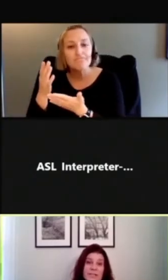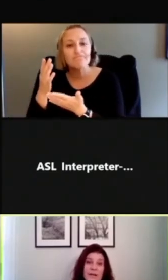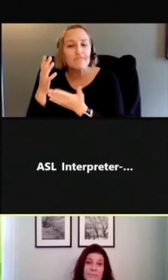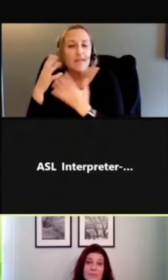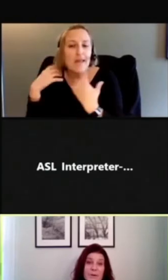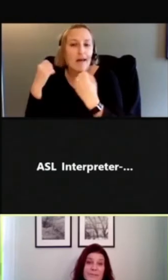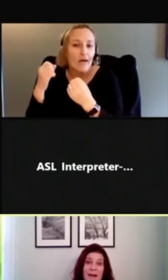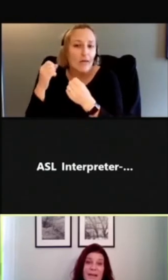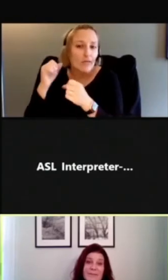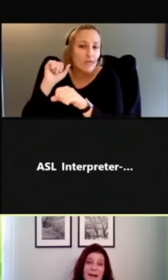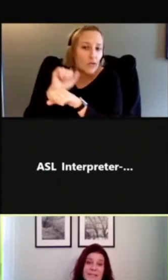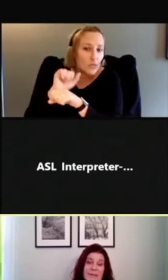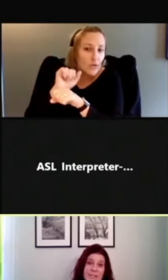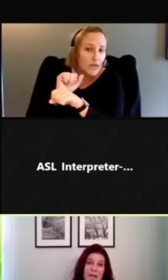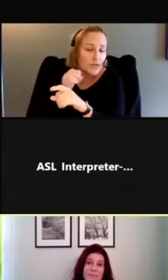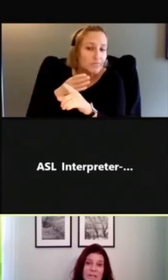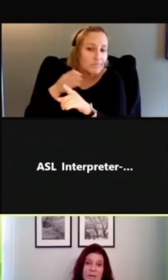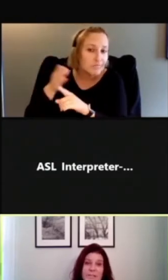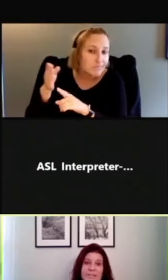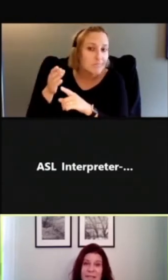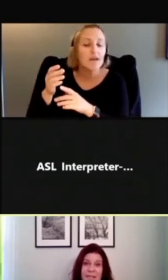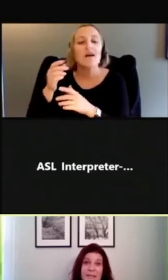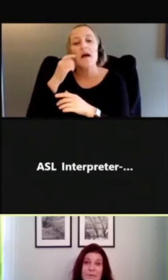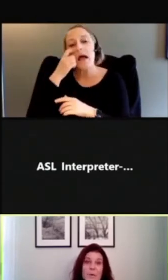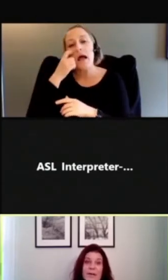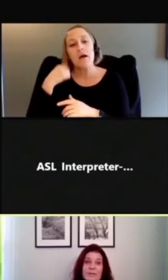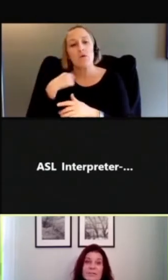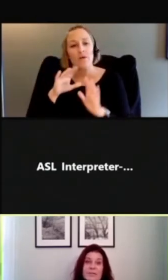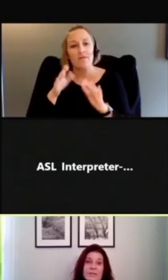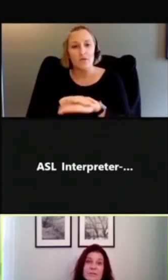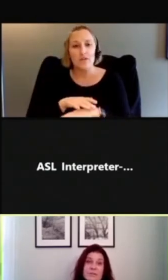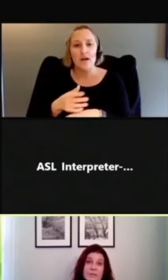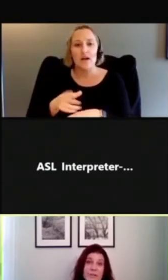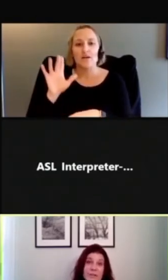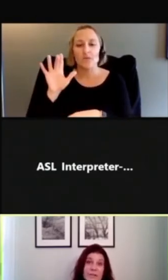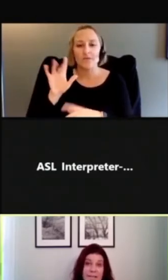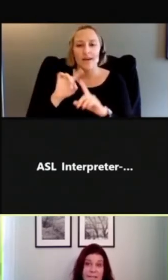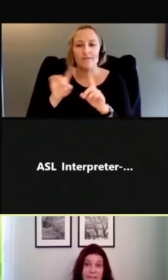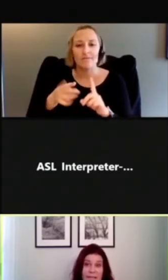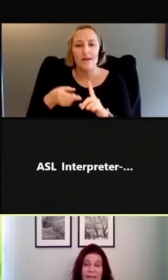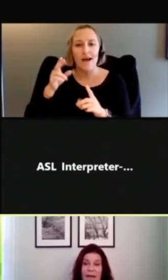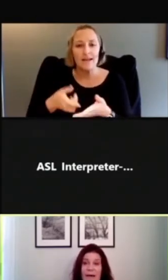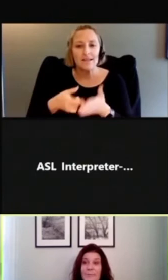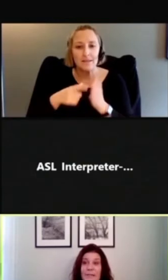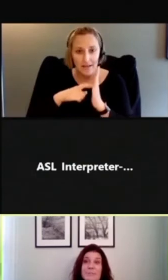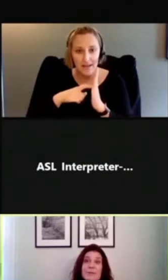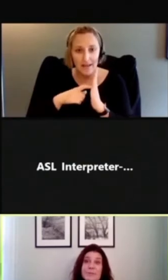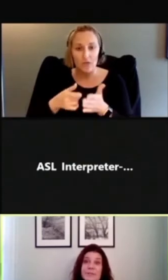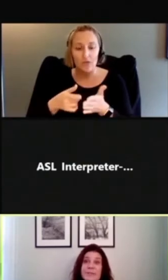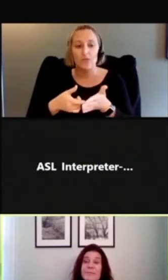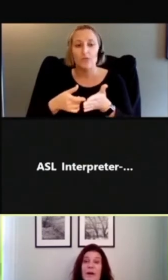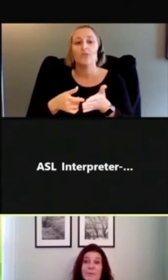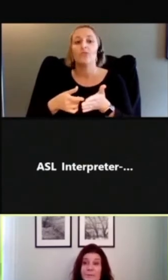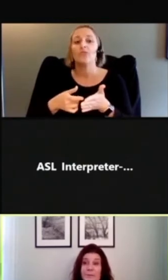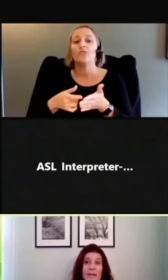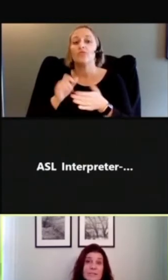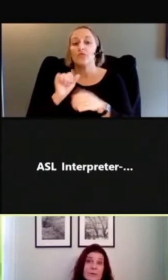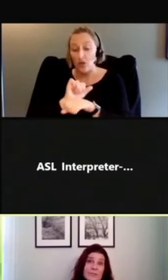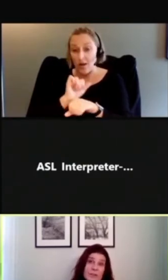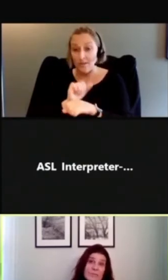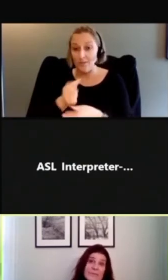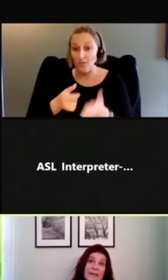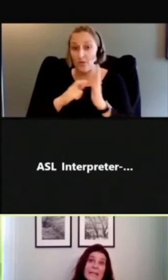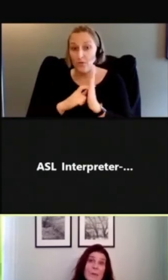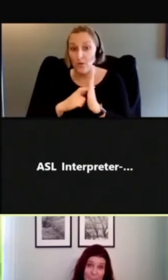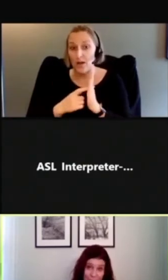focused on 25 high demand jobs in our state that require 2 years of training or less. And it's been really popular.